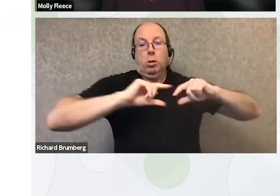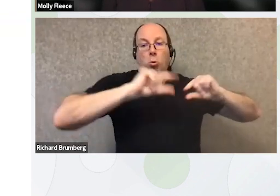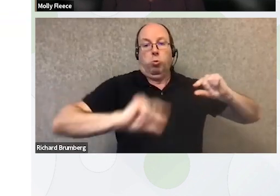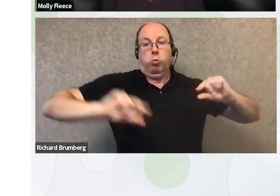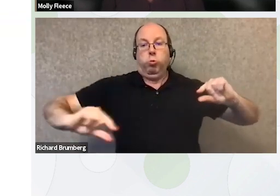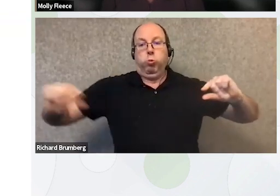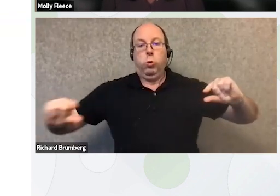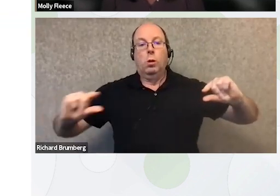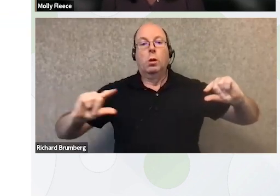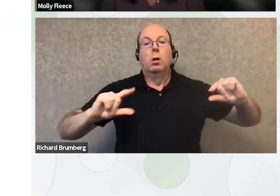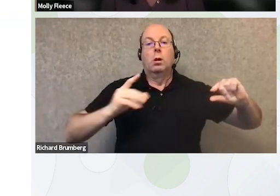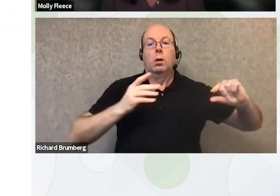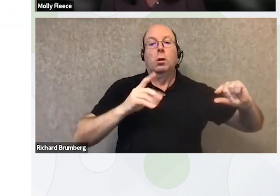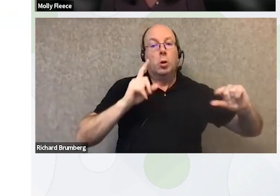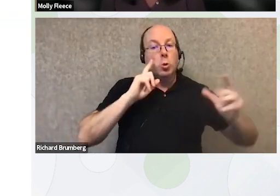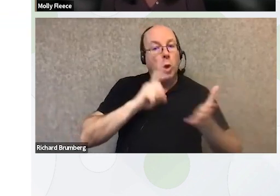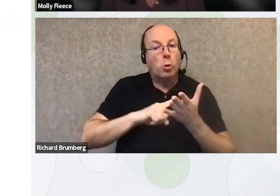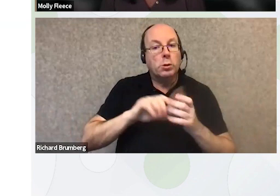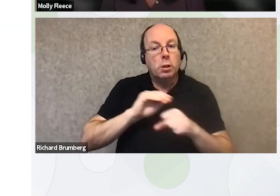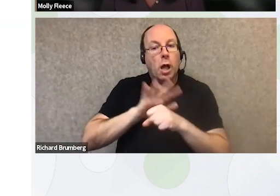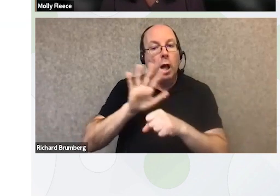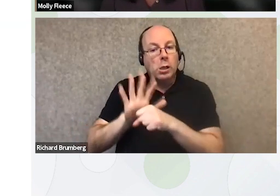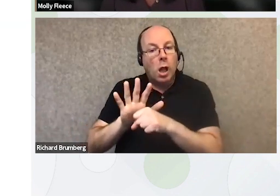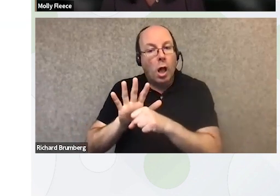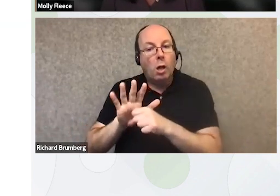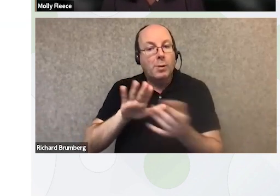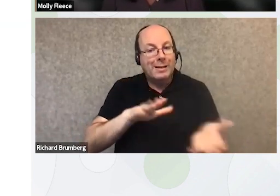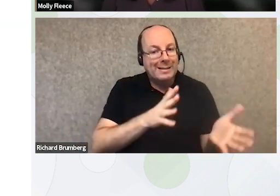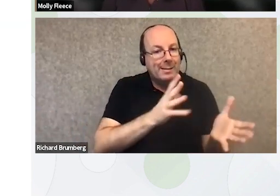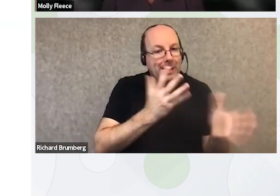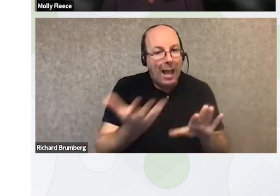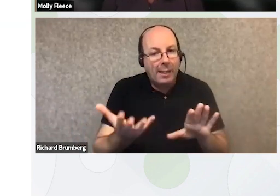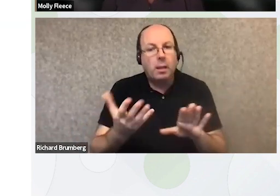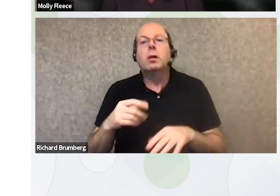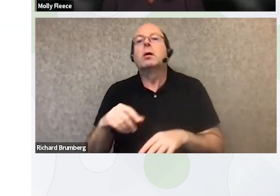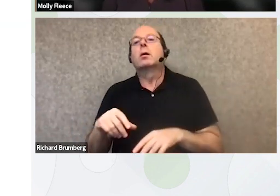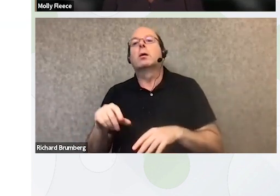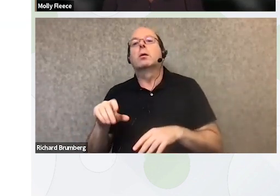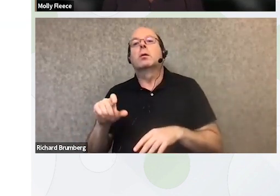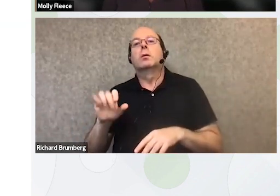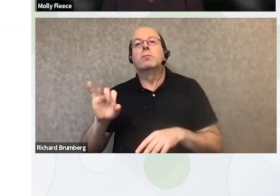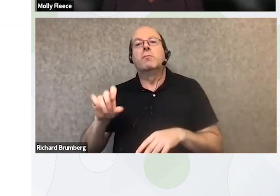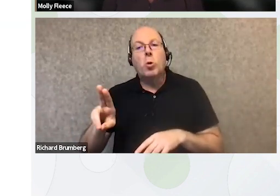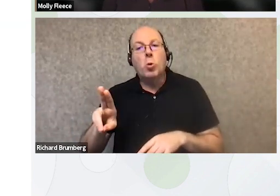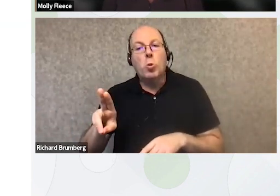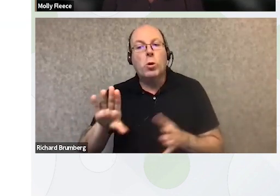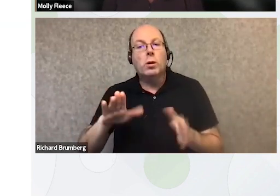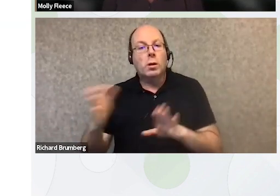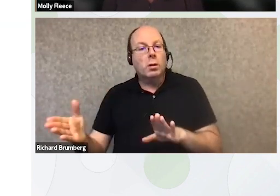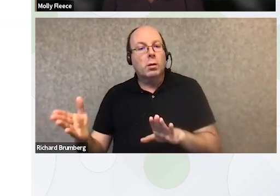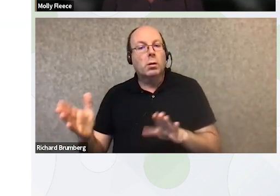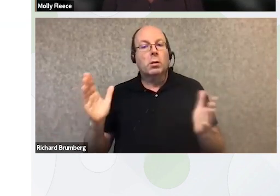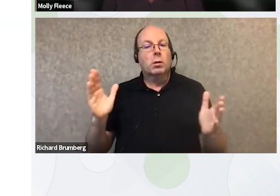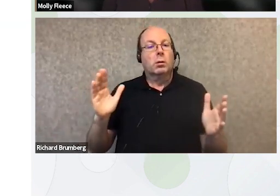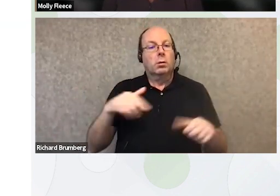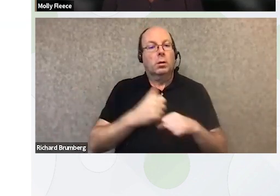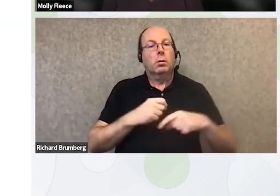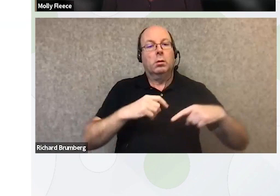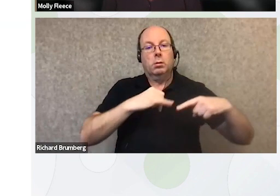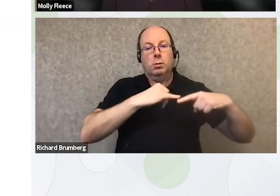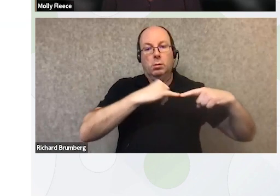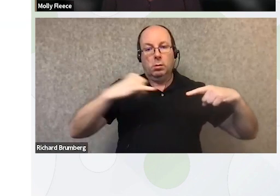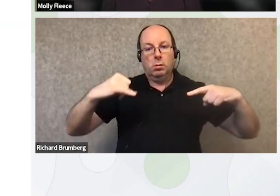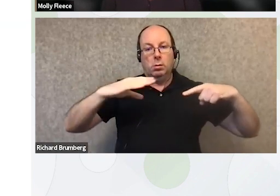see how deaths from COVID compared to deaths from influenza in the past, and how we remain above our